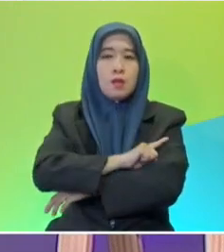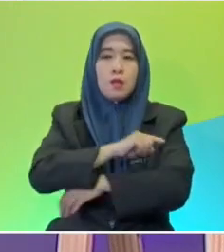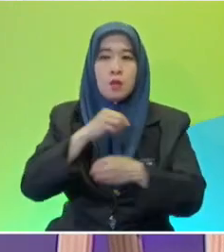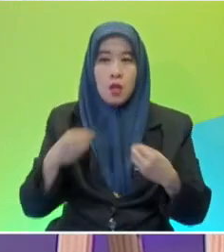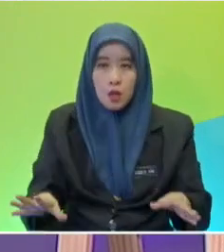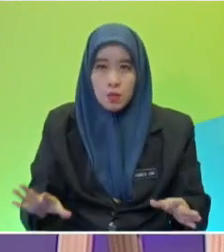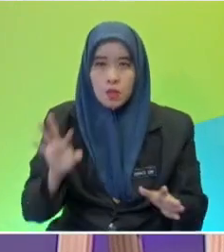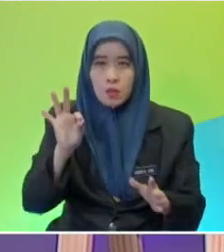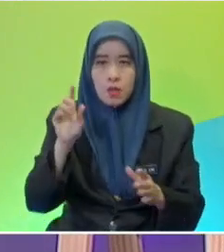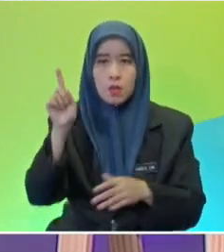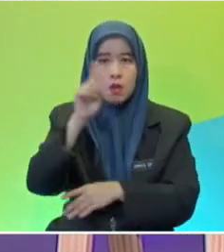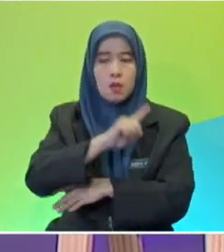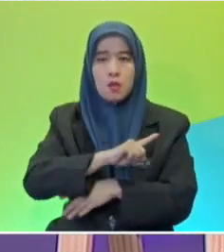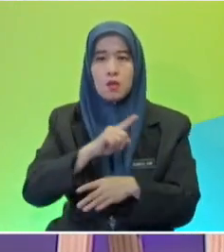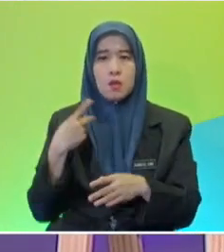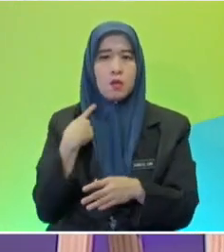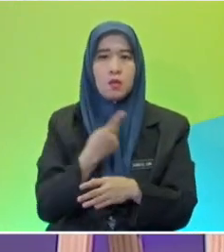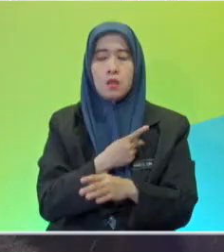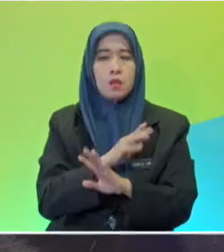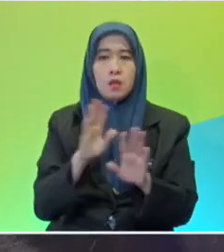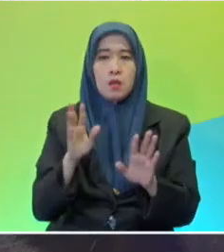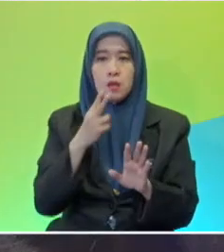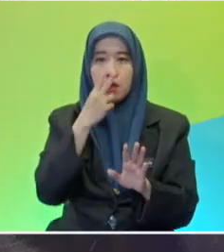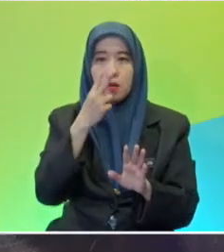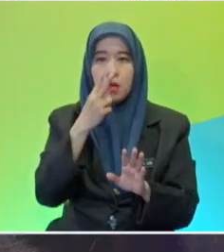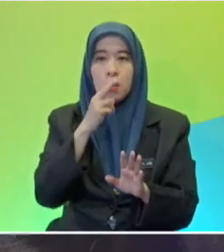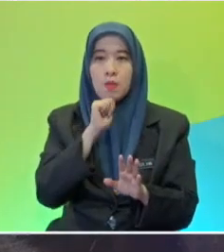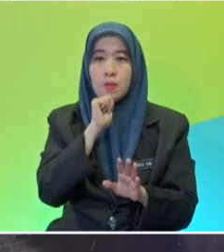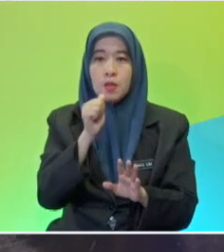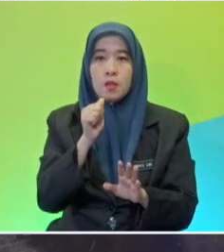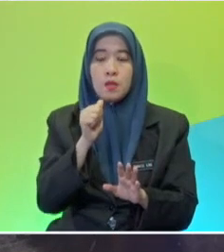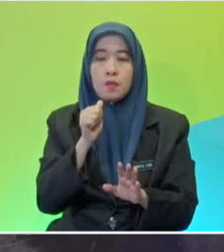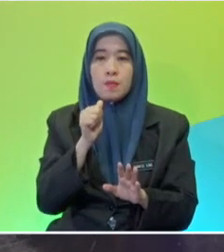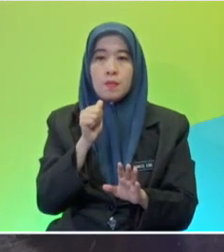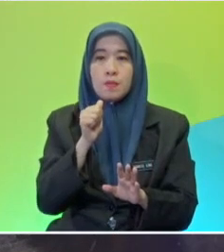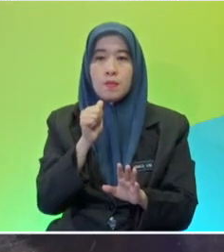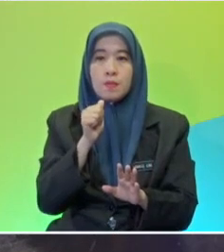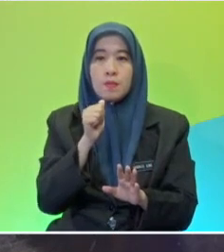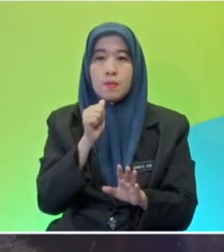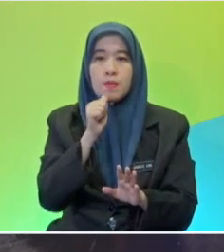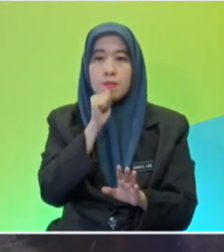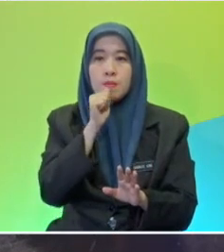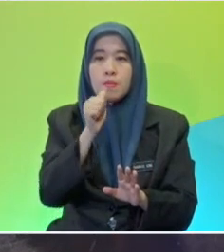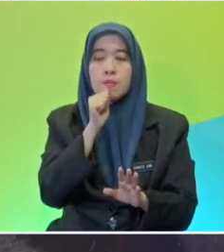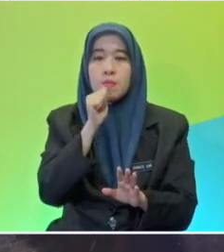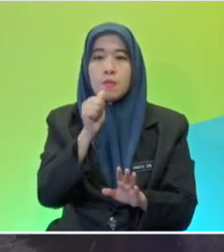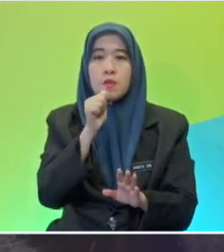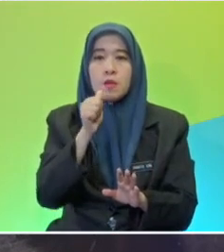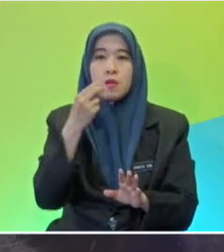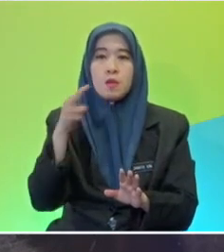you won't see any more beans there. Oh, okay. No more beans. Once the beans is not there, that means it